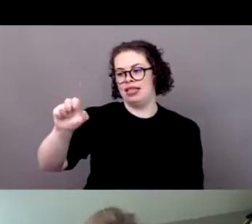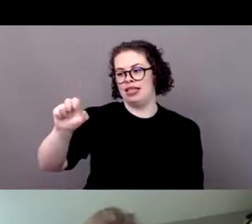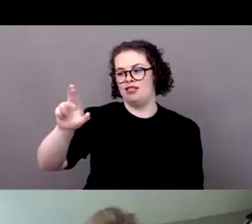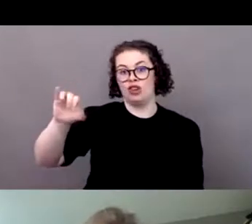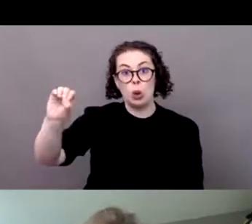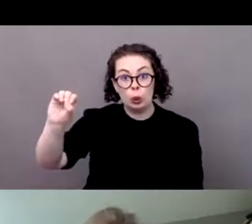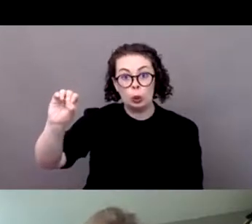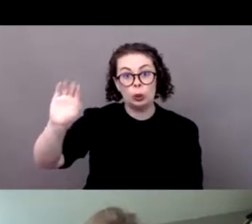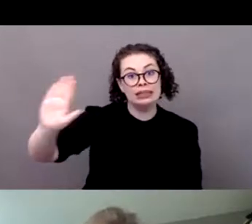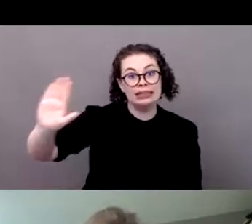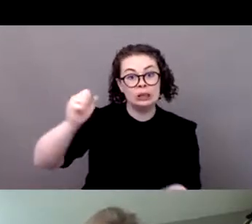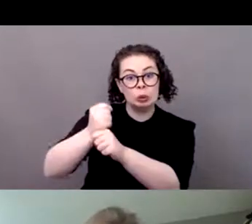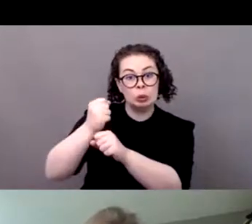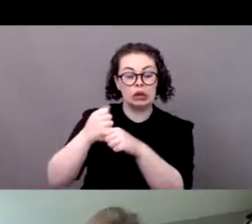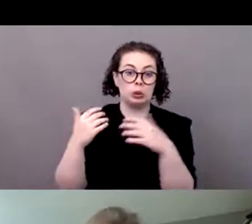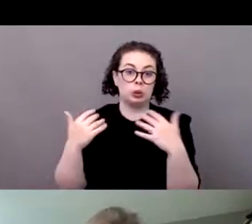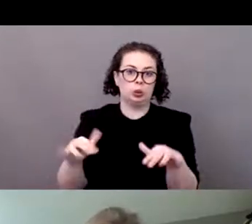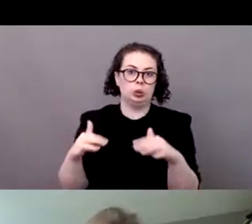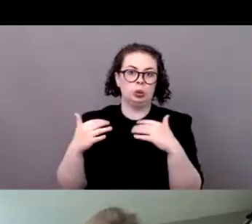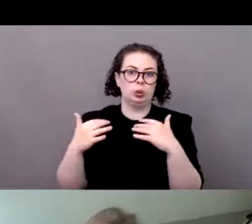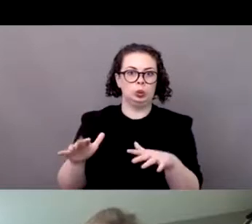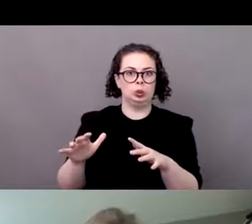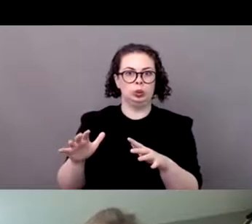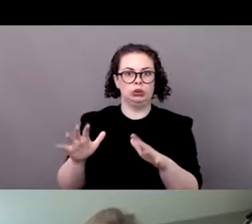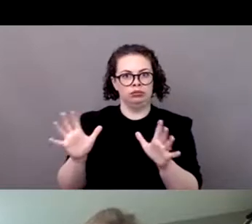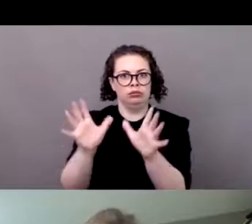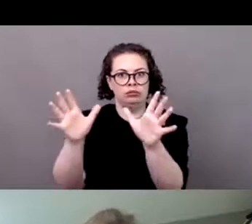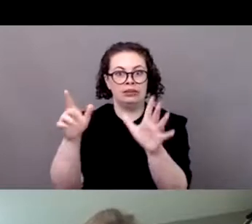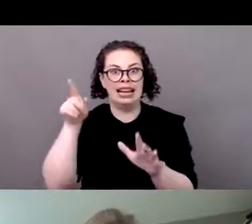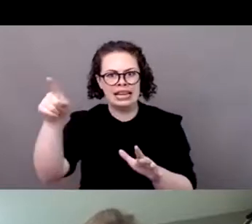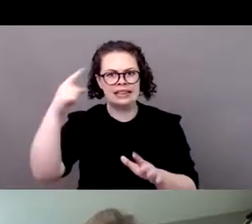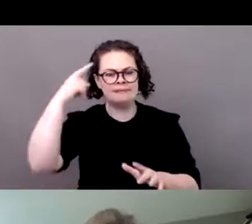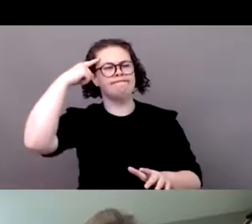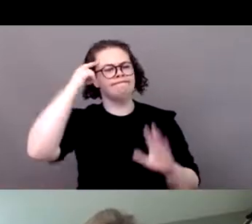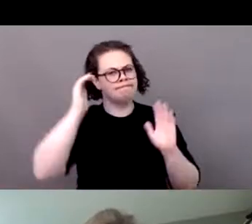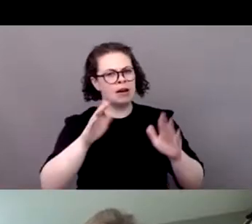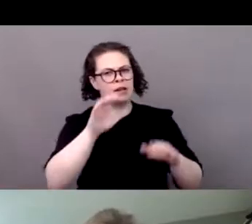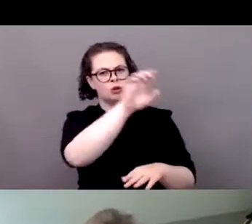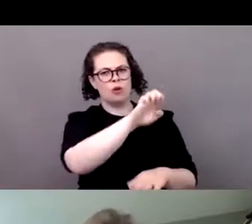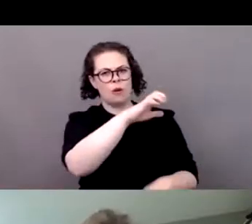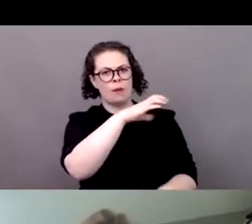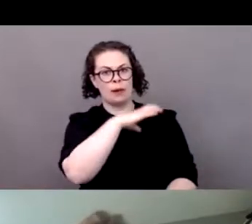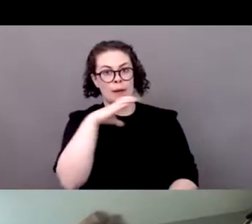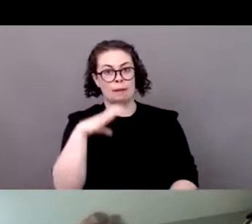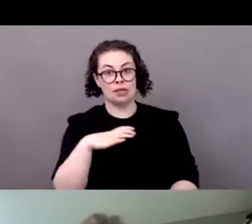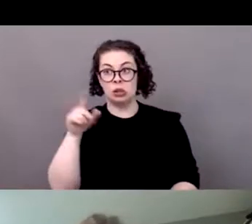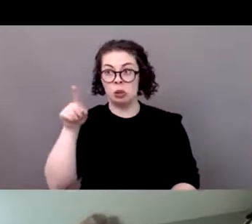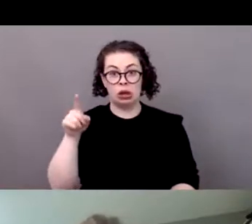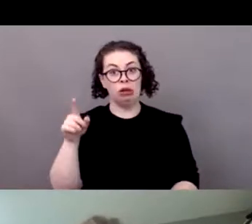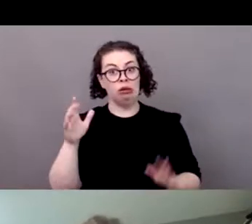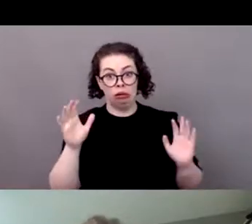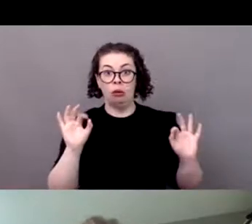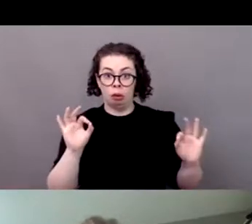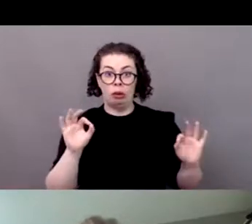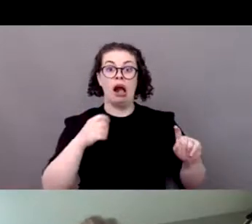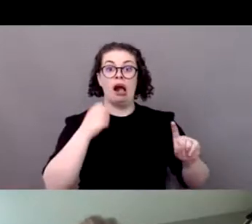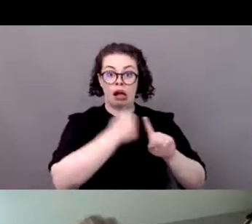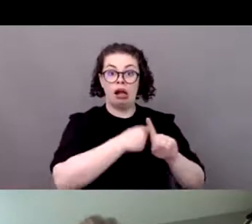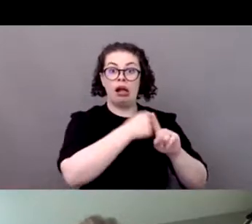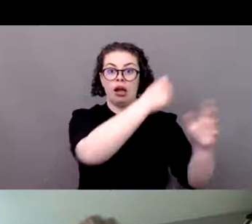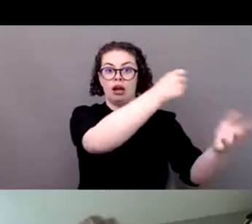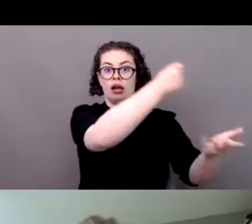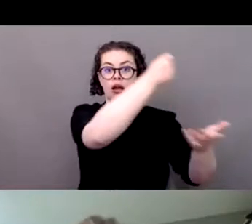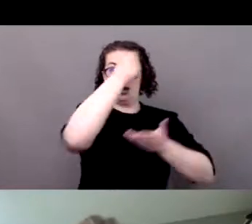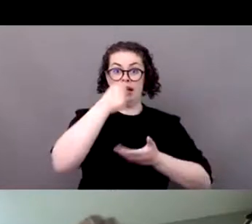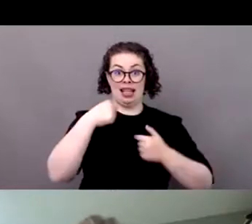to calls from European Commission. So that's why we receive a huge, a big support from UEFA, because at the